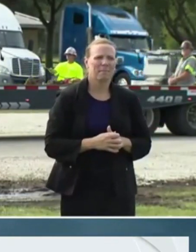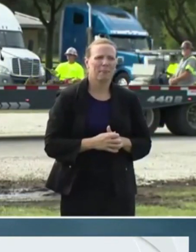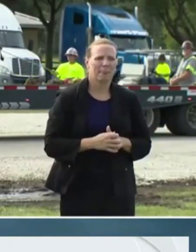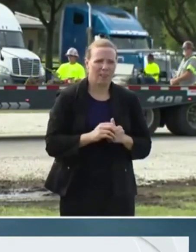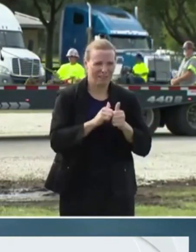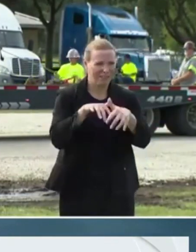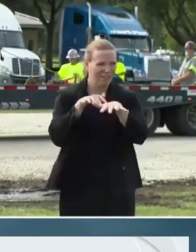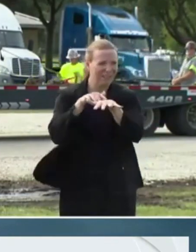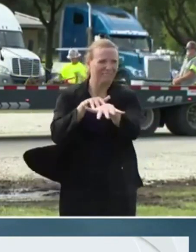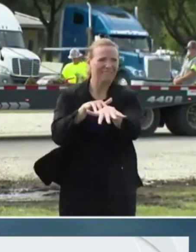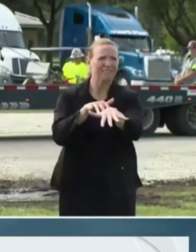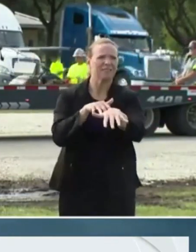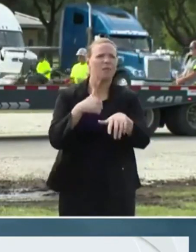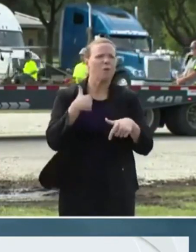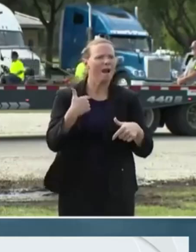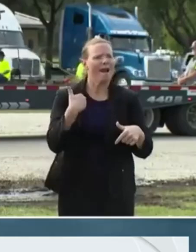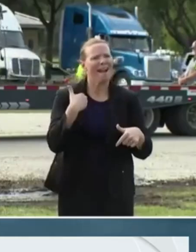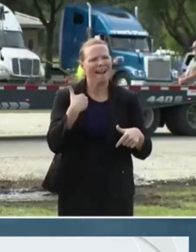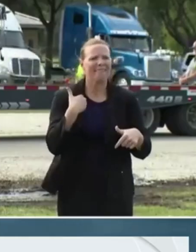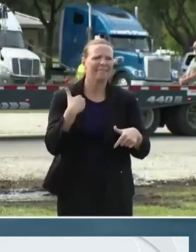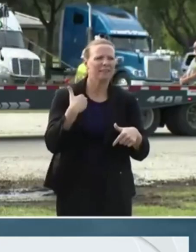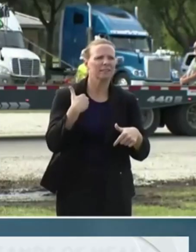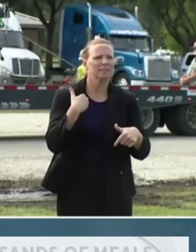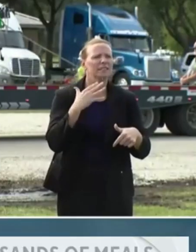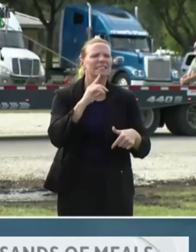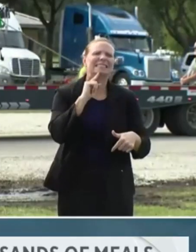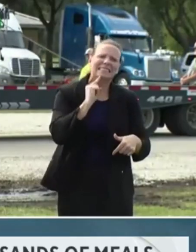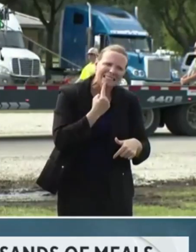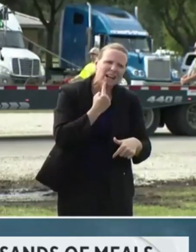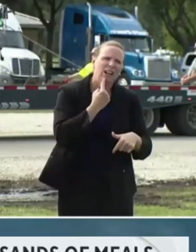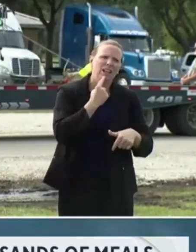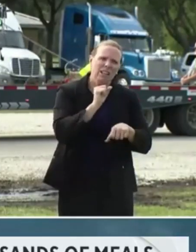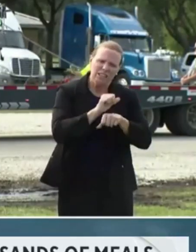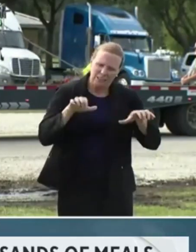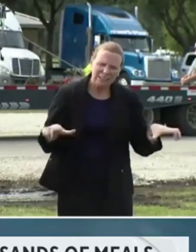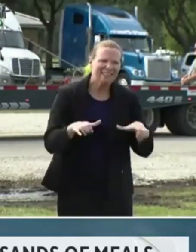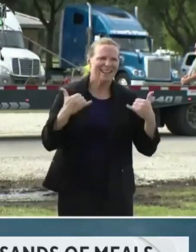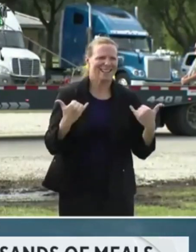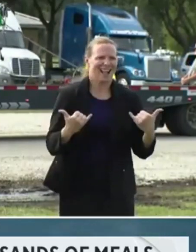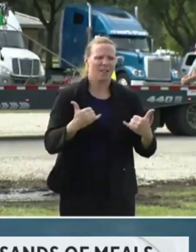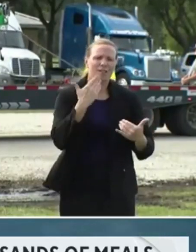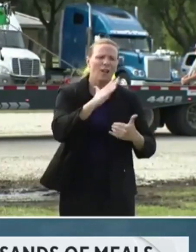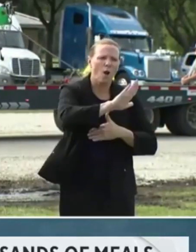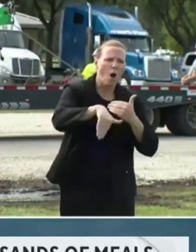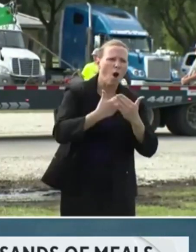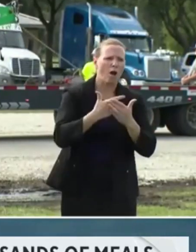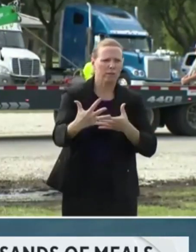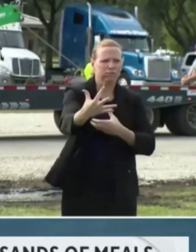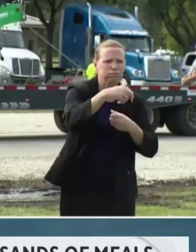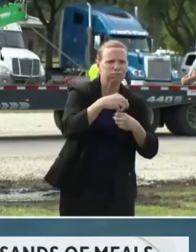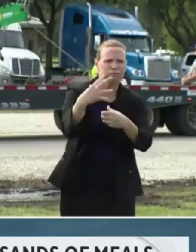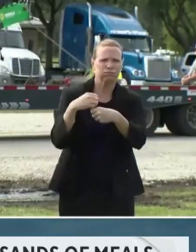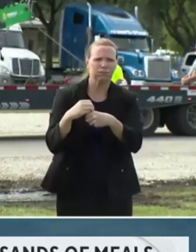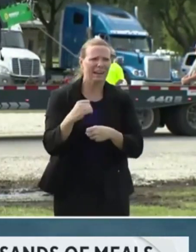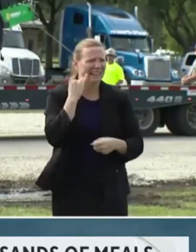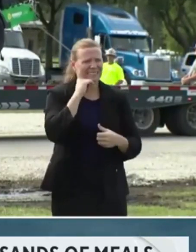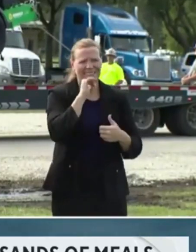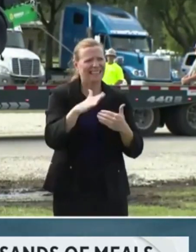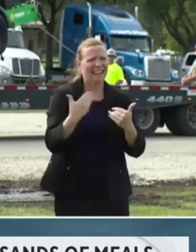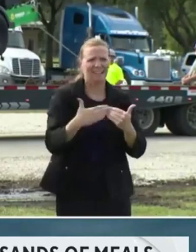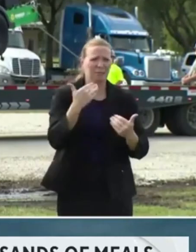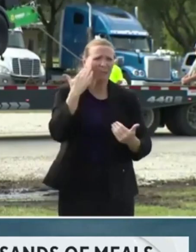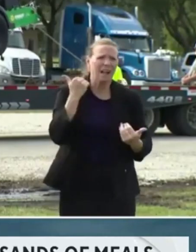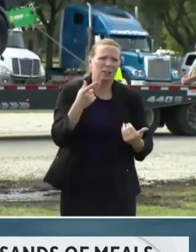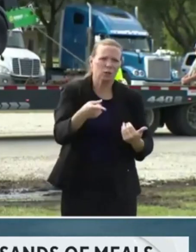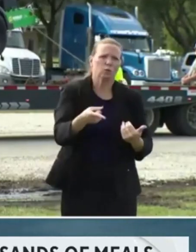We have an unprecedented effort underway. I want to thank everyone that's been involved. It's not easy, especially when you've just responded